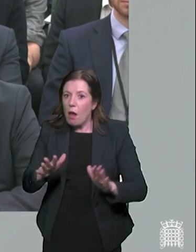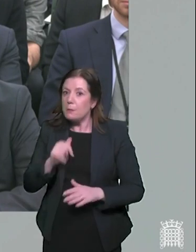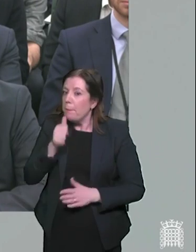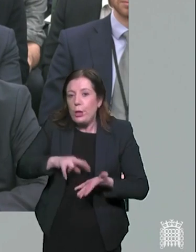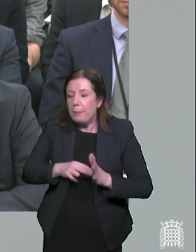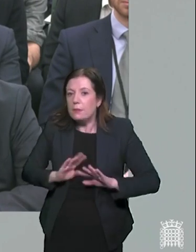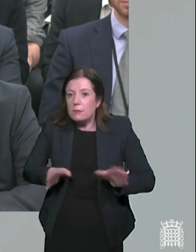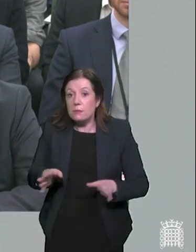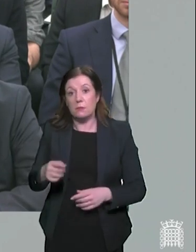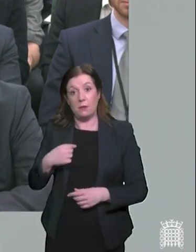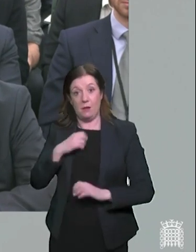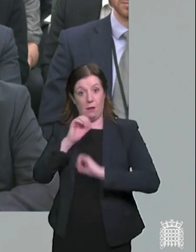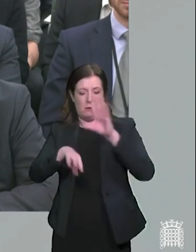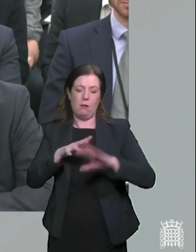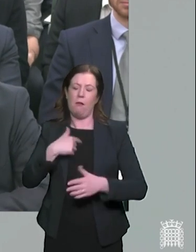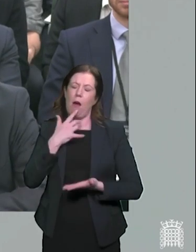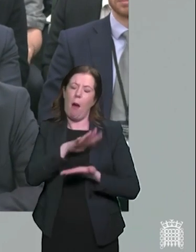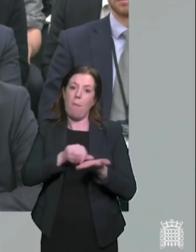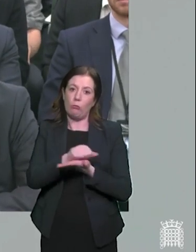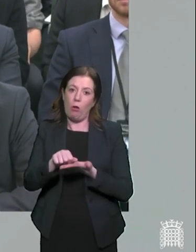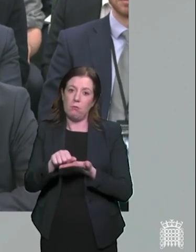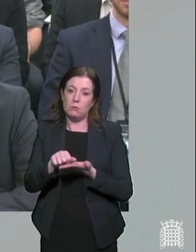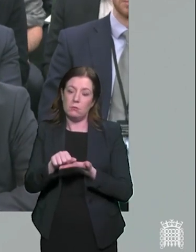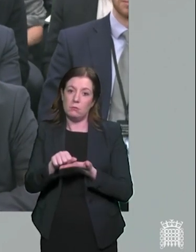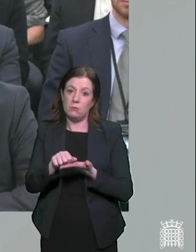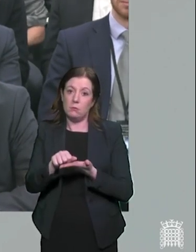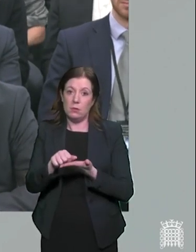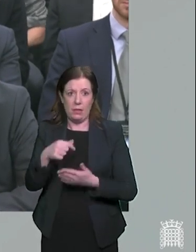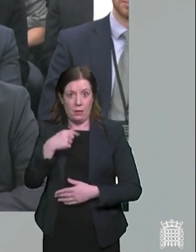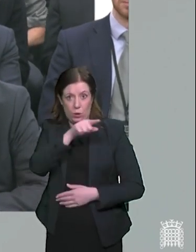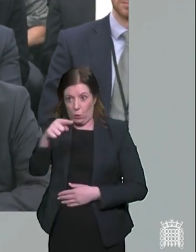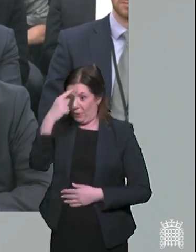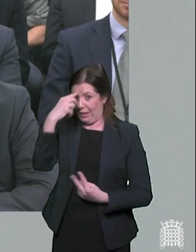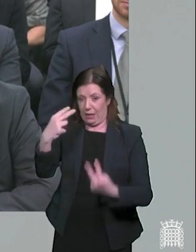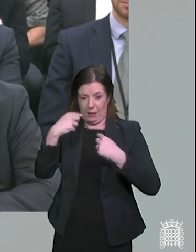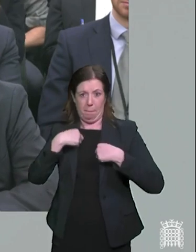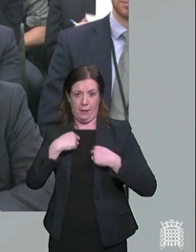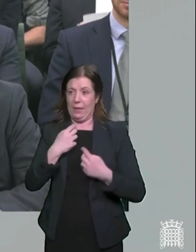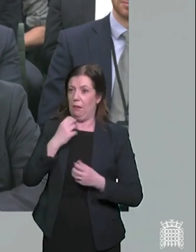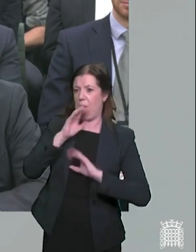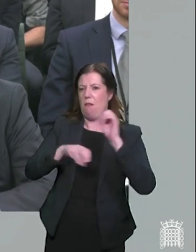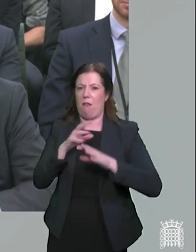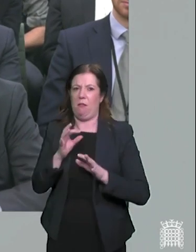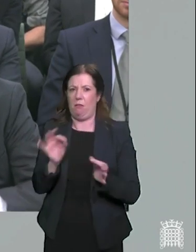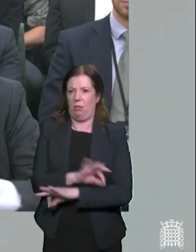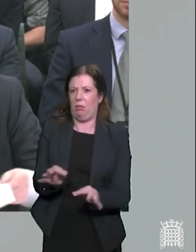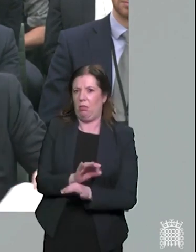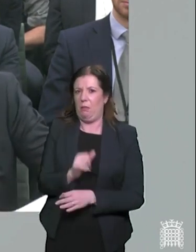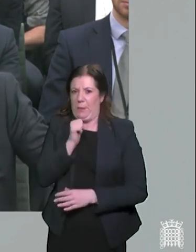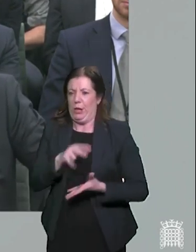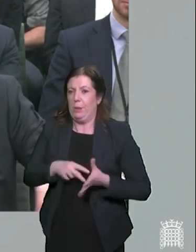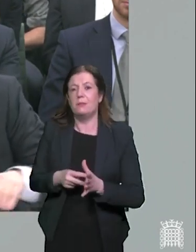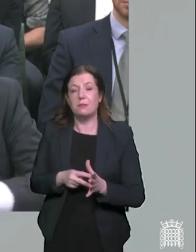for inadvertently misleading this House, but to say that I did it recklessly or deliberately is completely untrue, as the